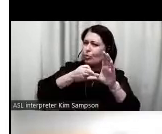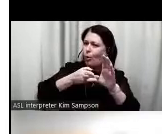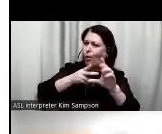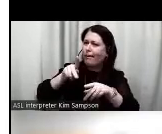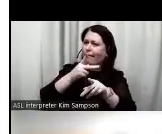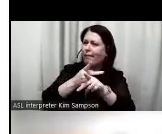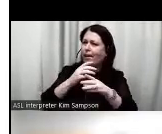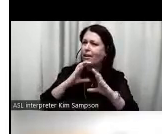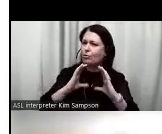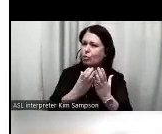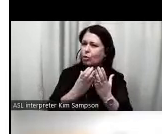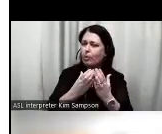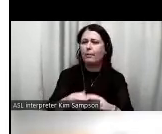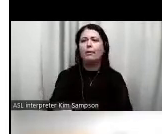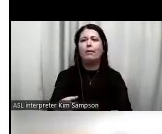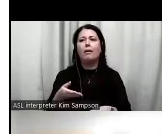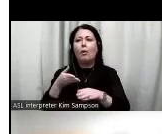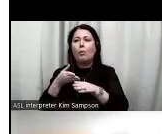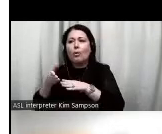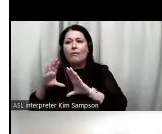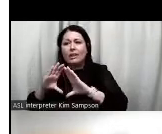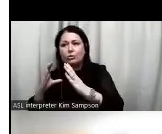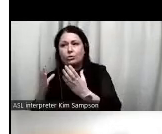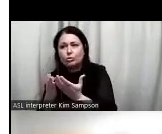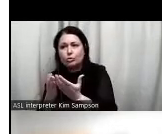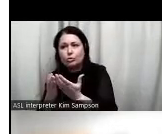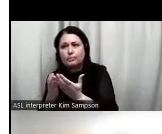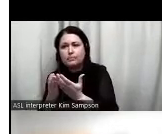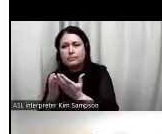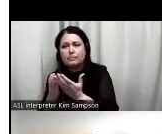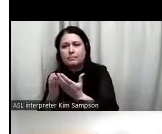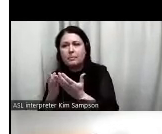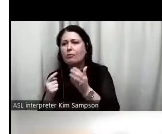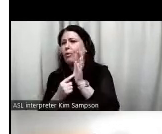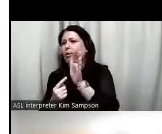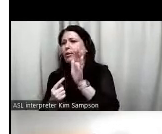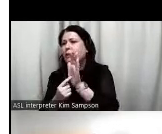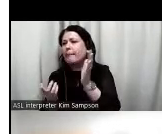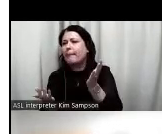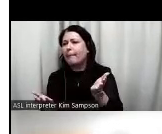your professional groups. For example,